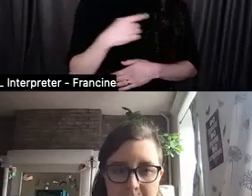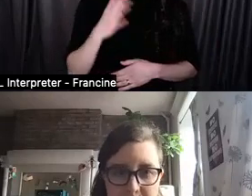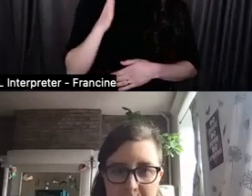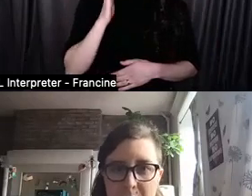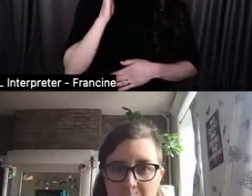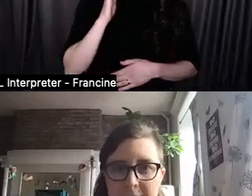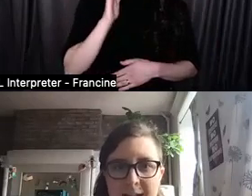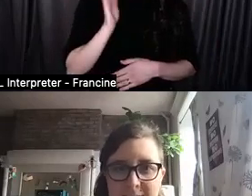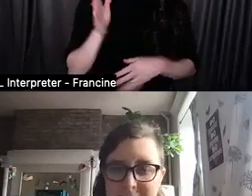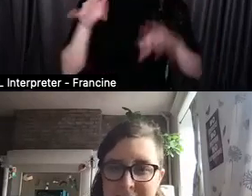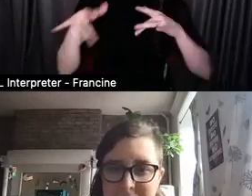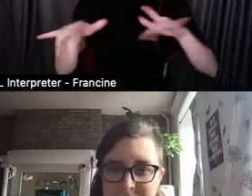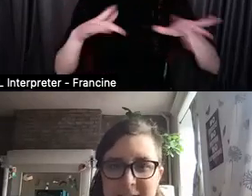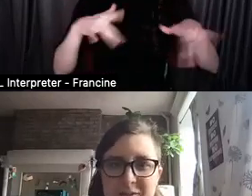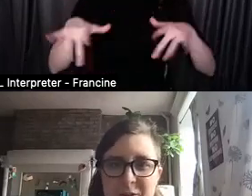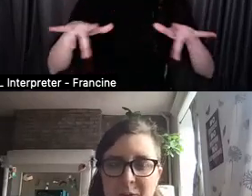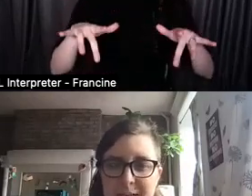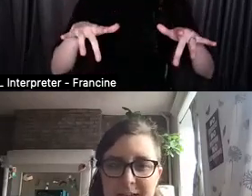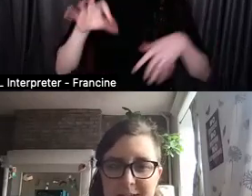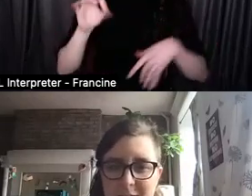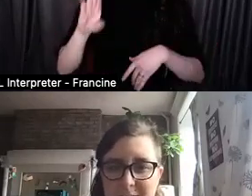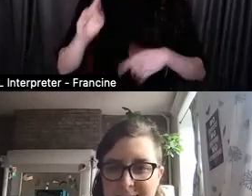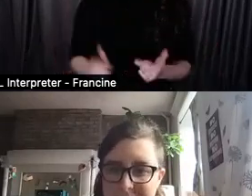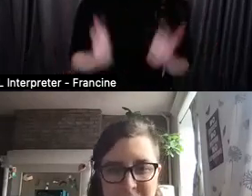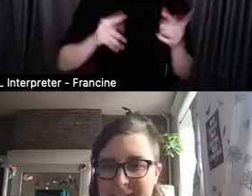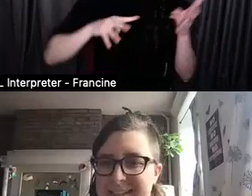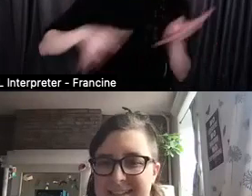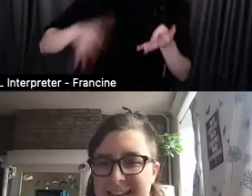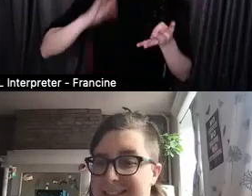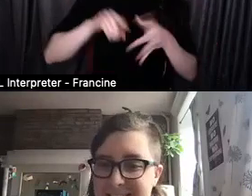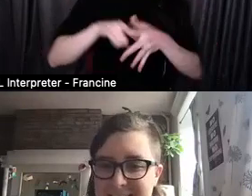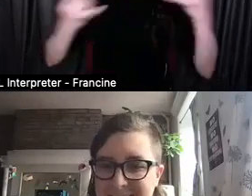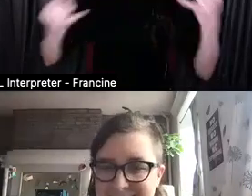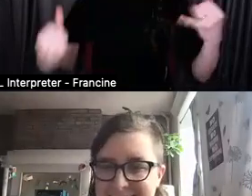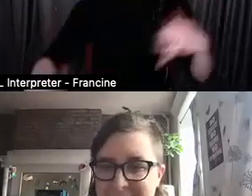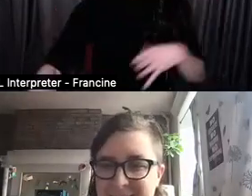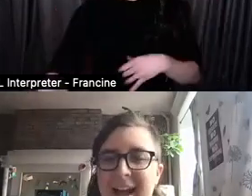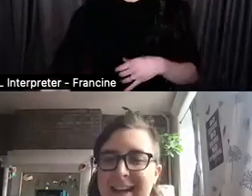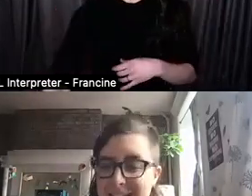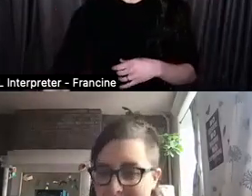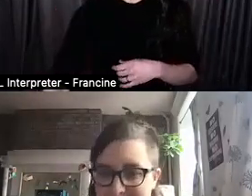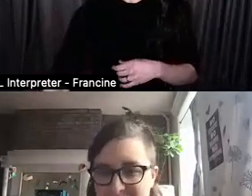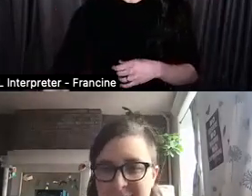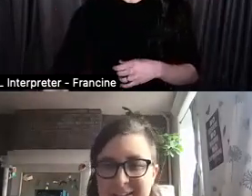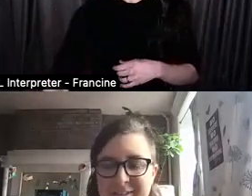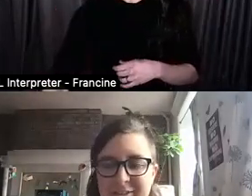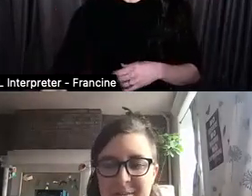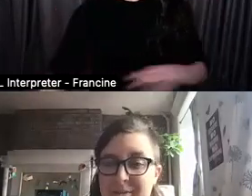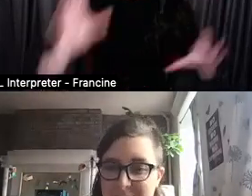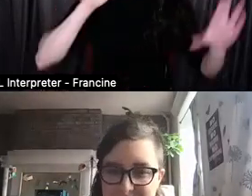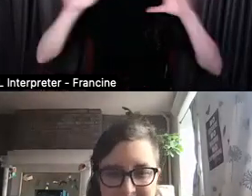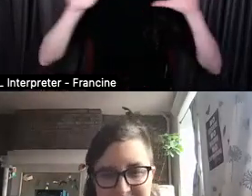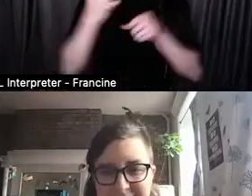we are going to be recording, and the Facebook live stream will be starting. Has just started. So hi, everyone